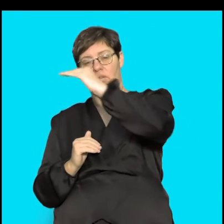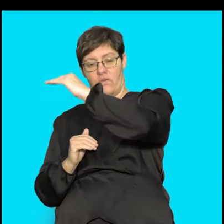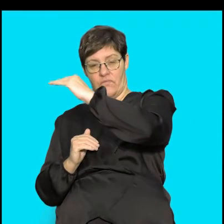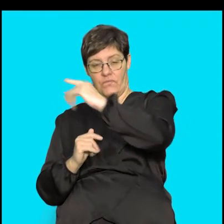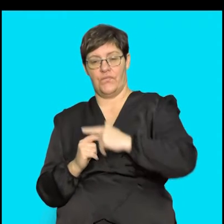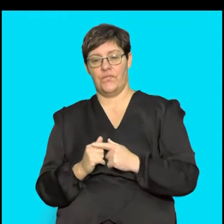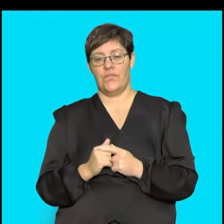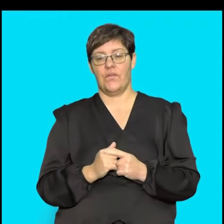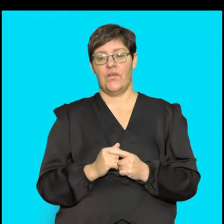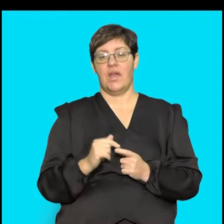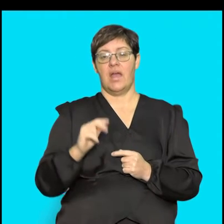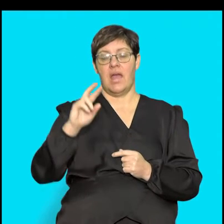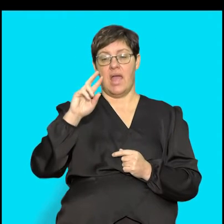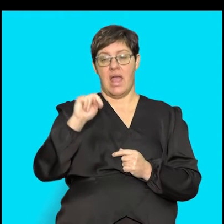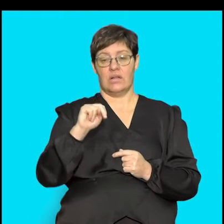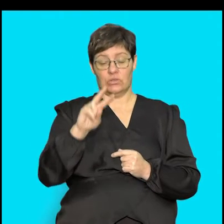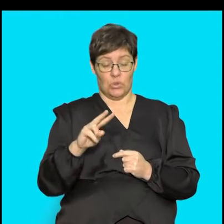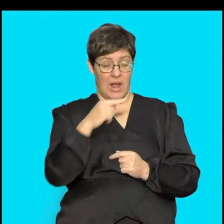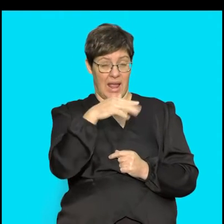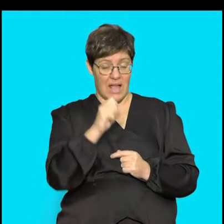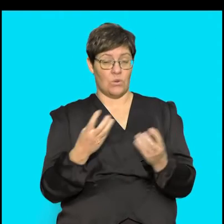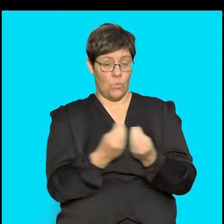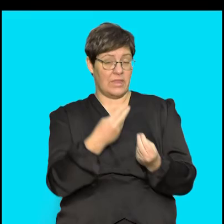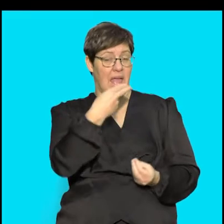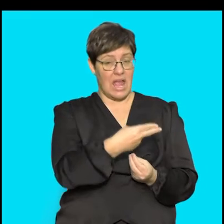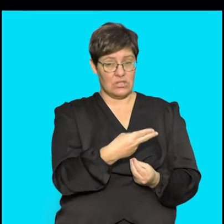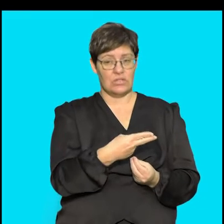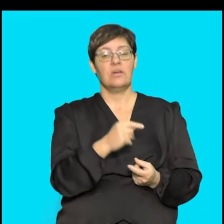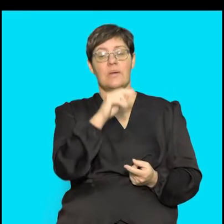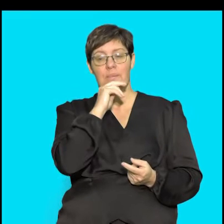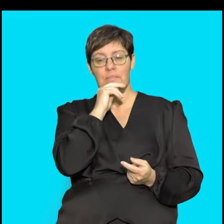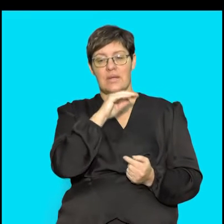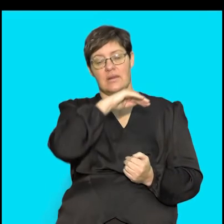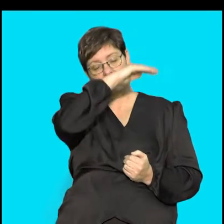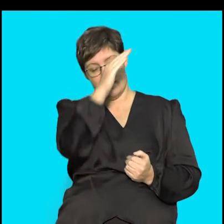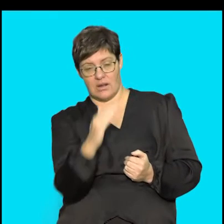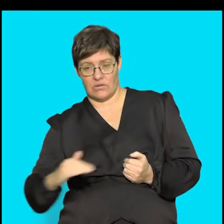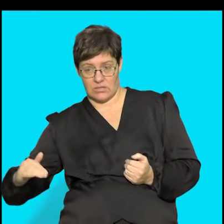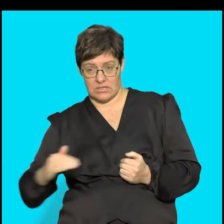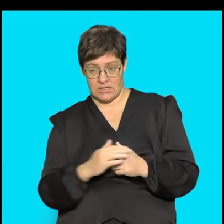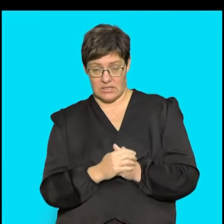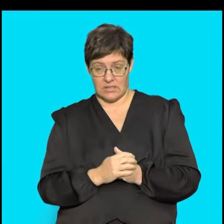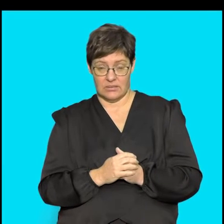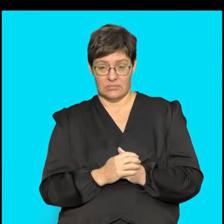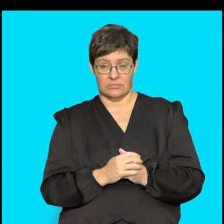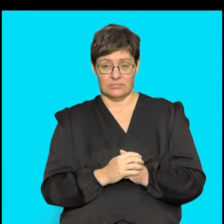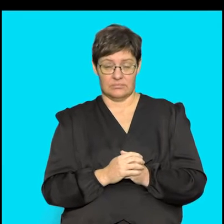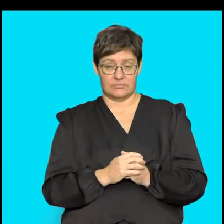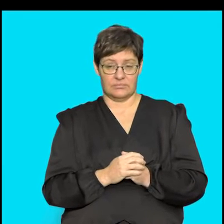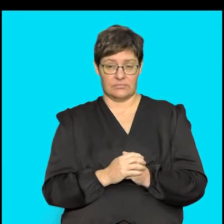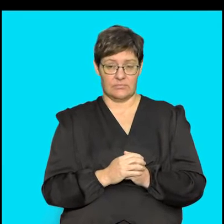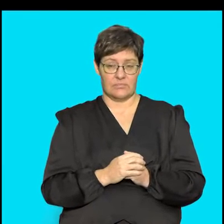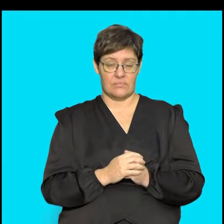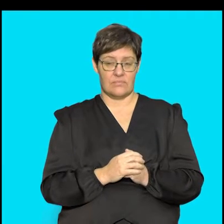and the nitrogen gas that's now being used with the hydrogen to use the hydrogen gas up, the nitrogen will